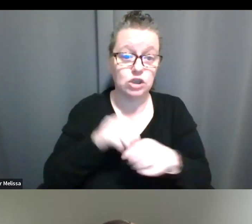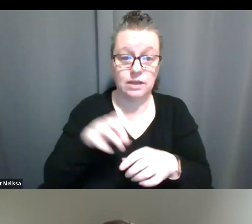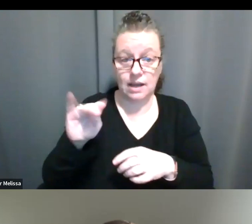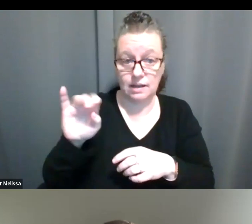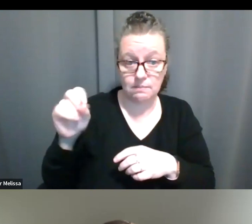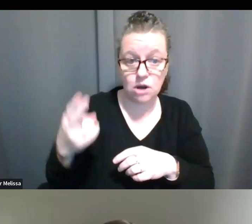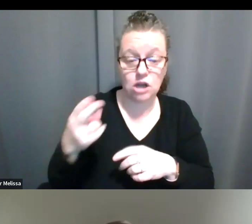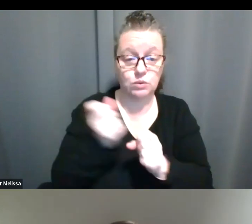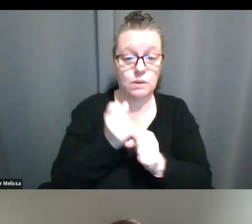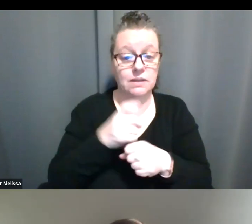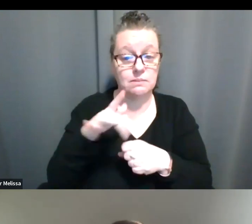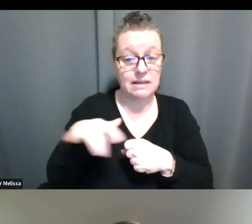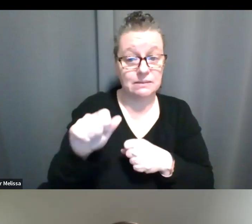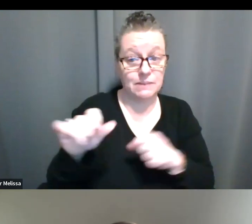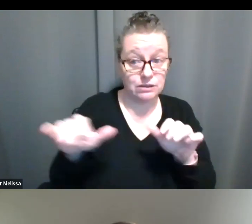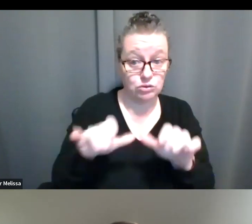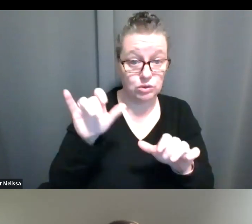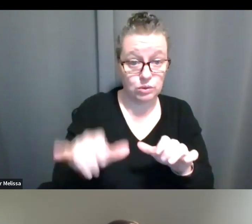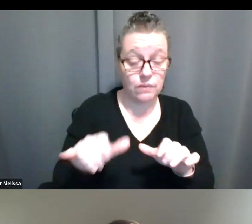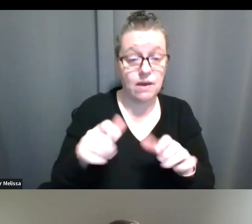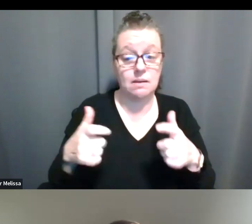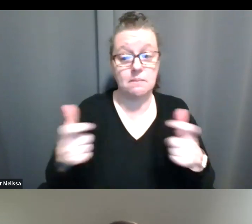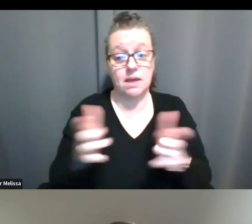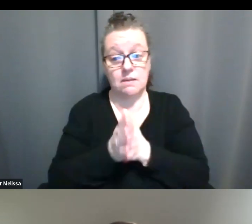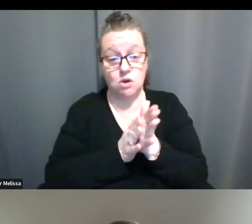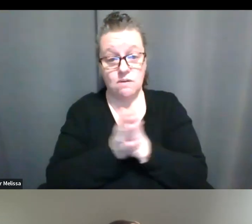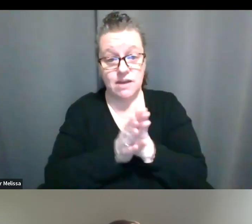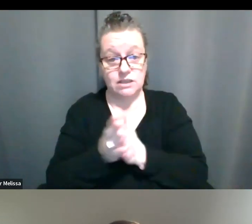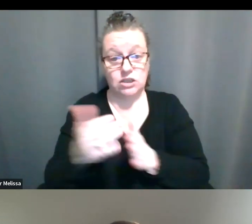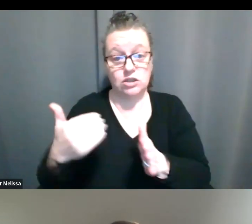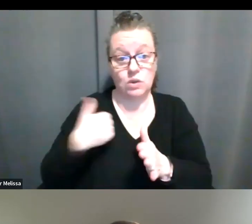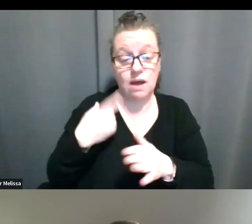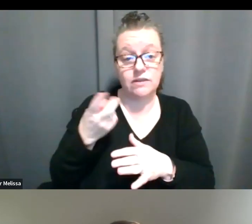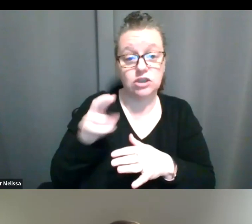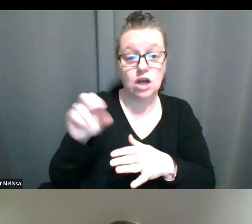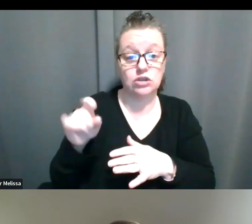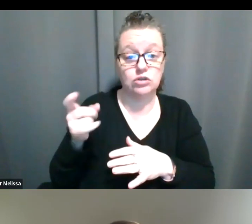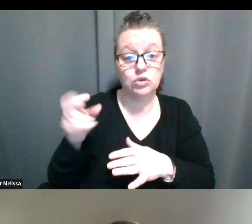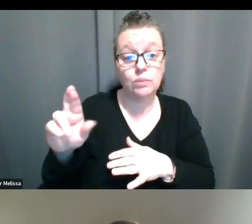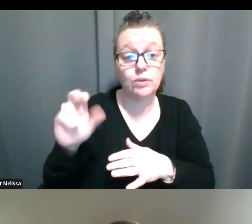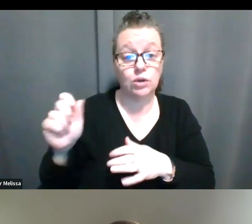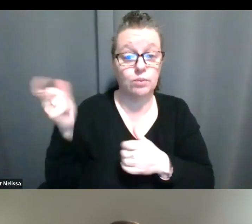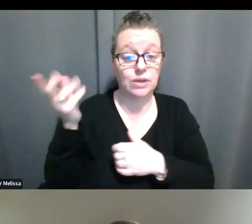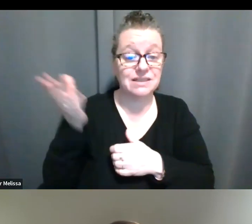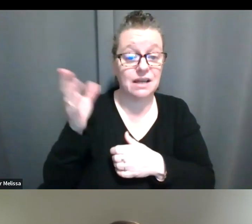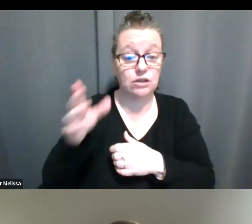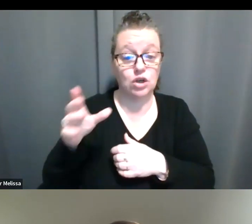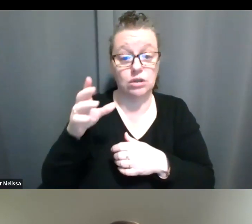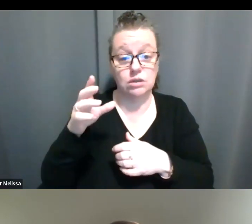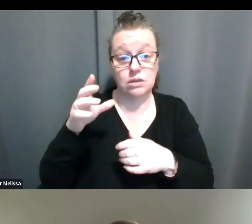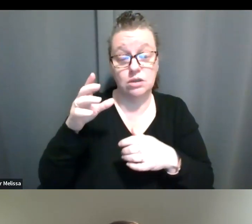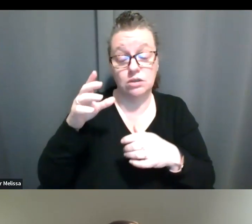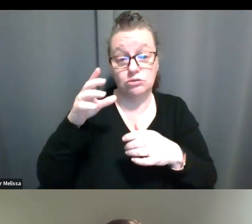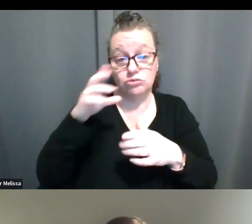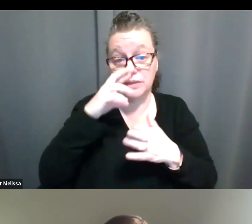to create the space to do that. A big motivation to having Dr. Stuber present her research today was to provide you with the